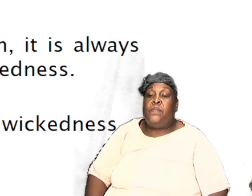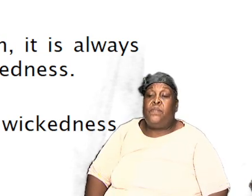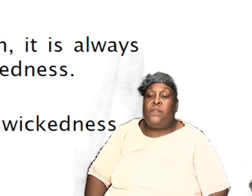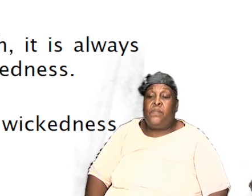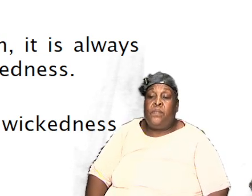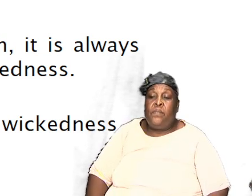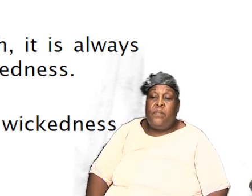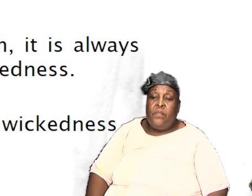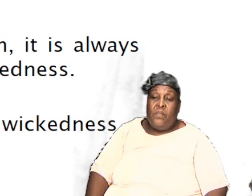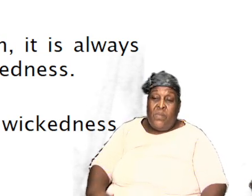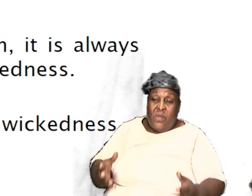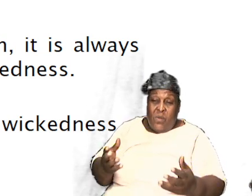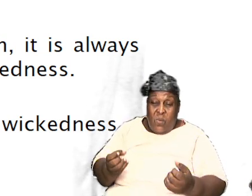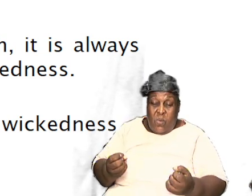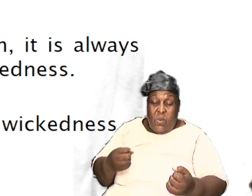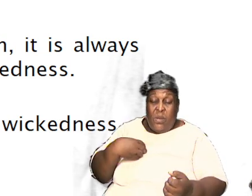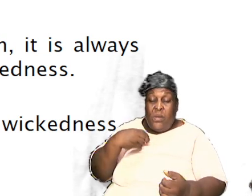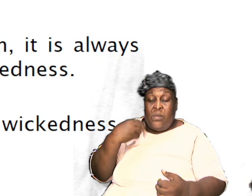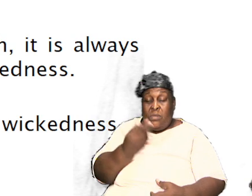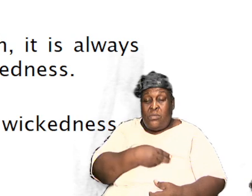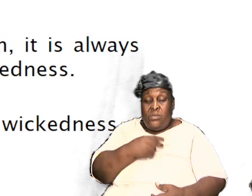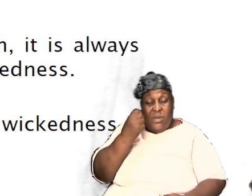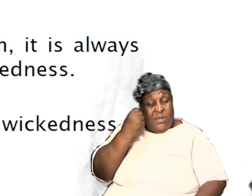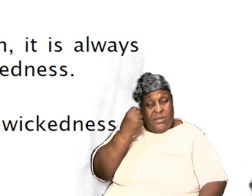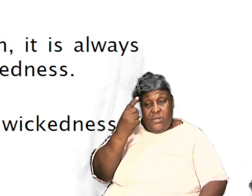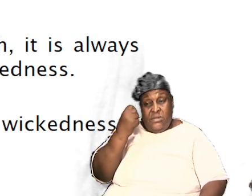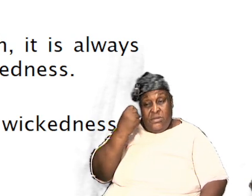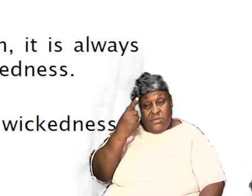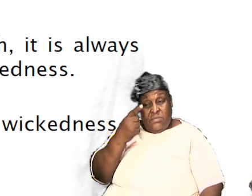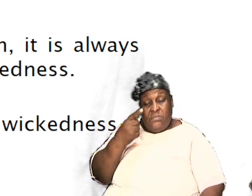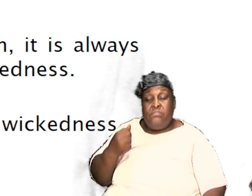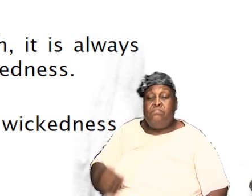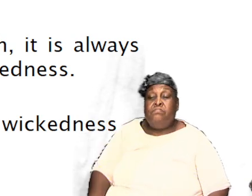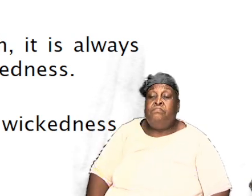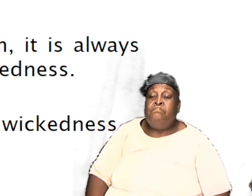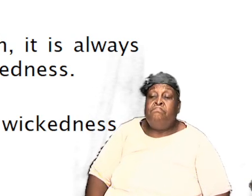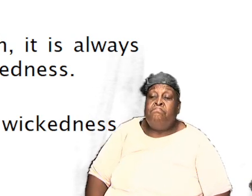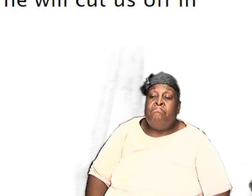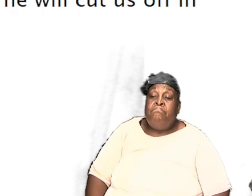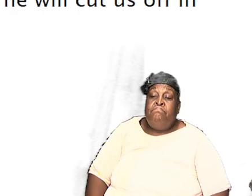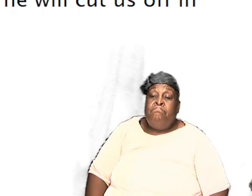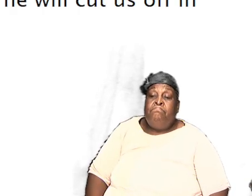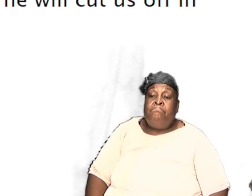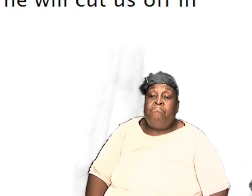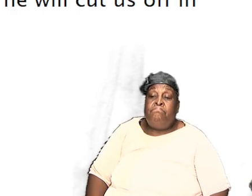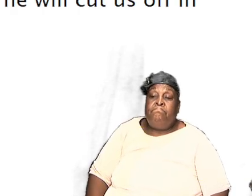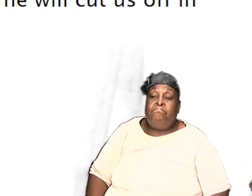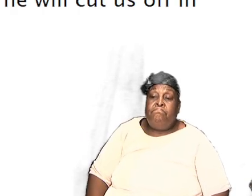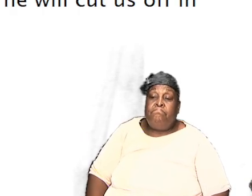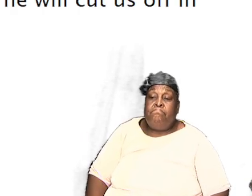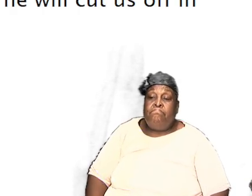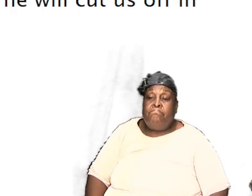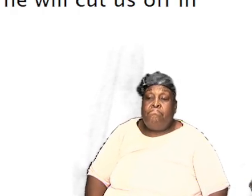I want us to understand, let's go to the slide, the next slide.